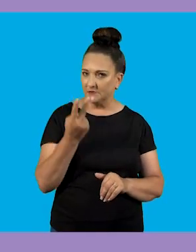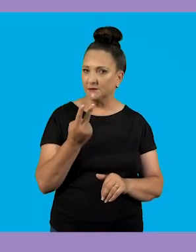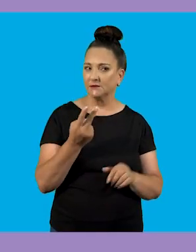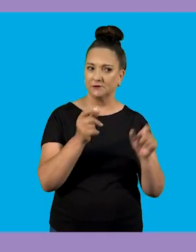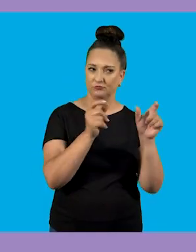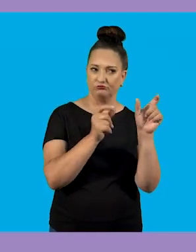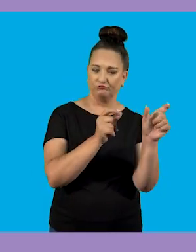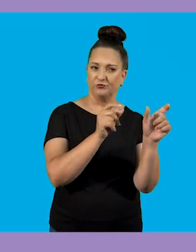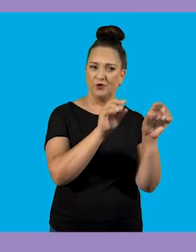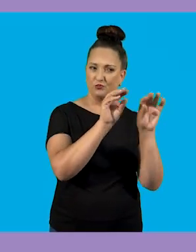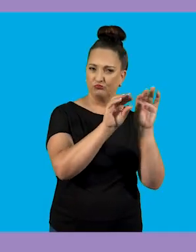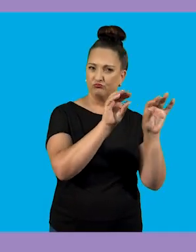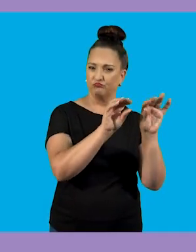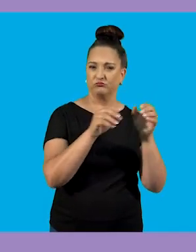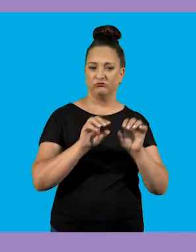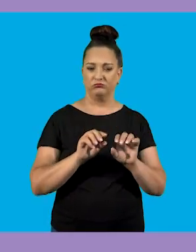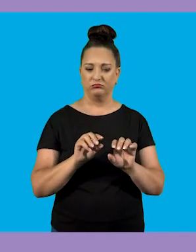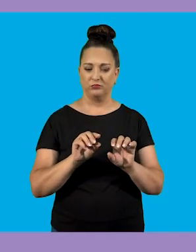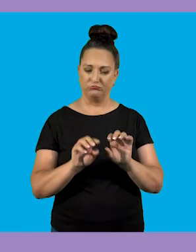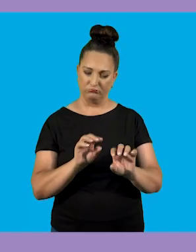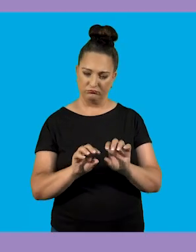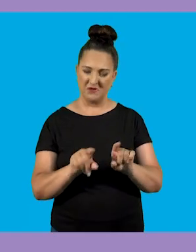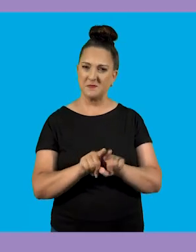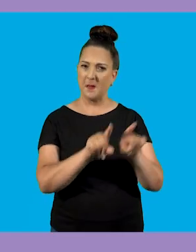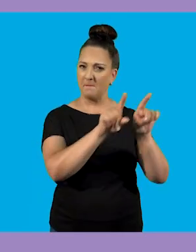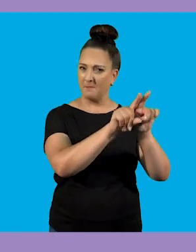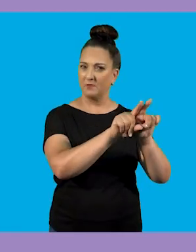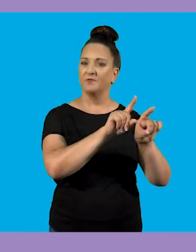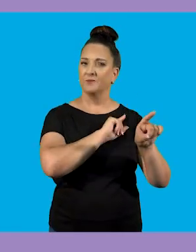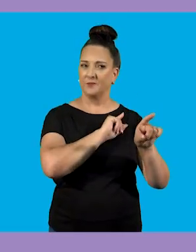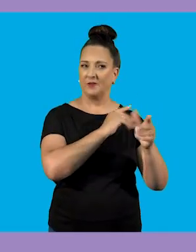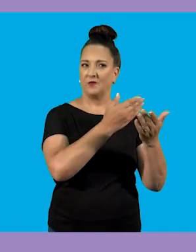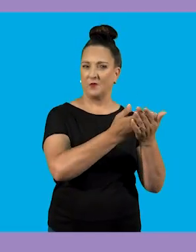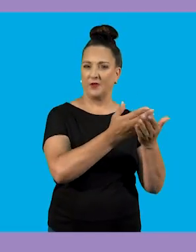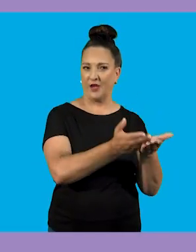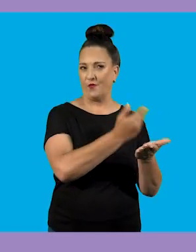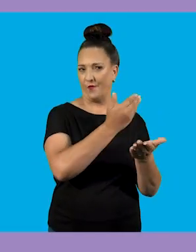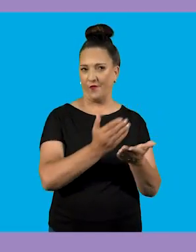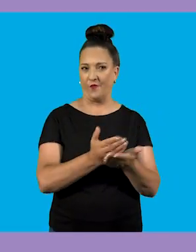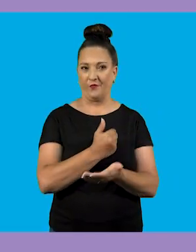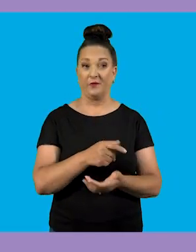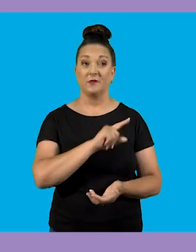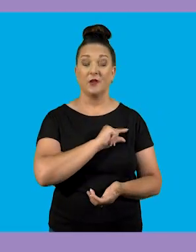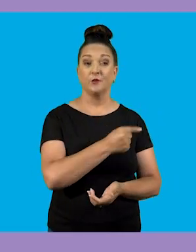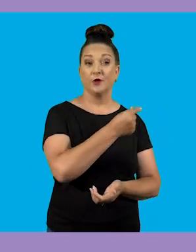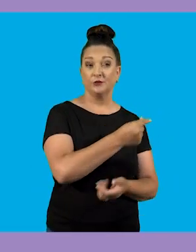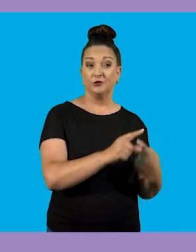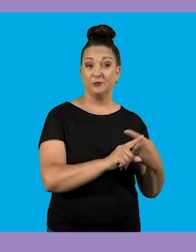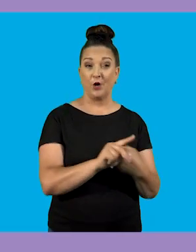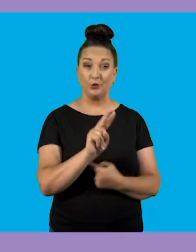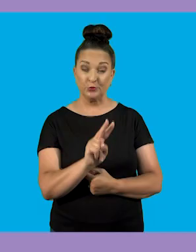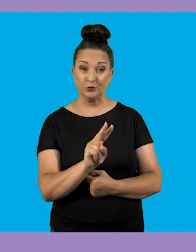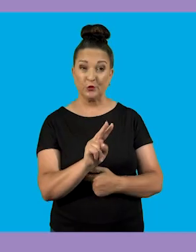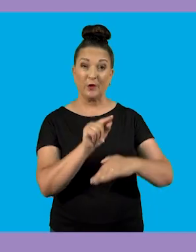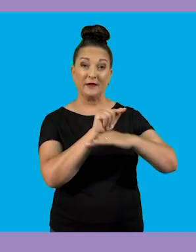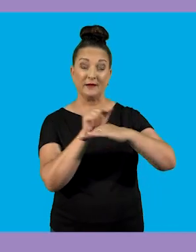bottom that is g plus 4. So g plus 4 divided by g plus 4, that now leaves us with our g plus 2,